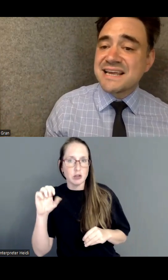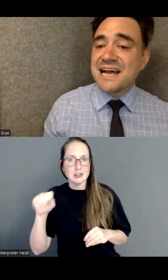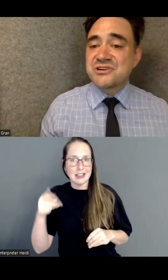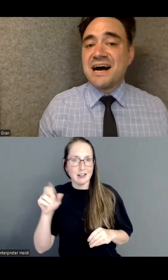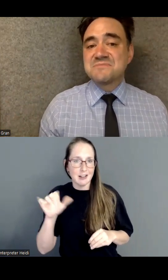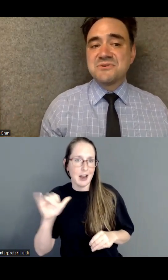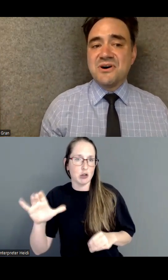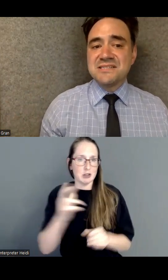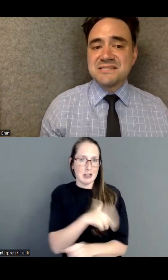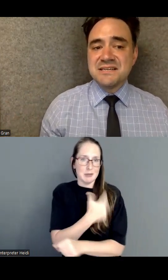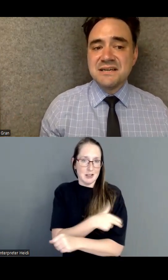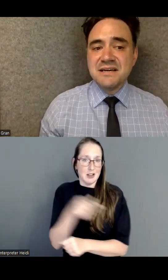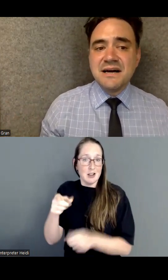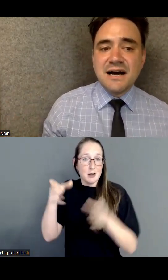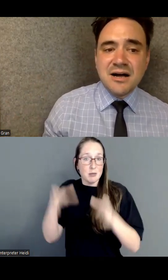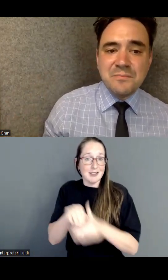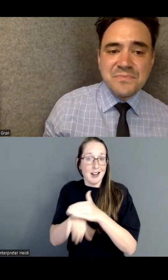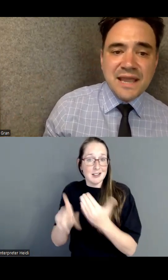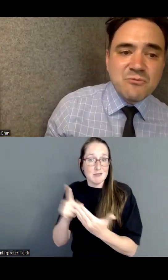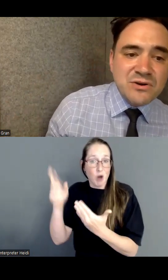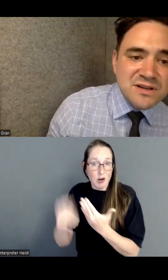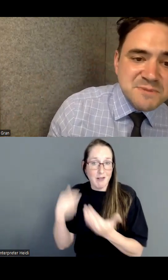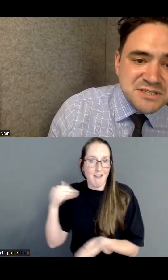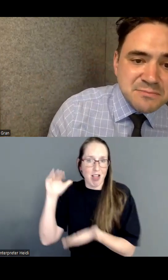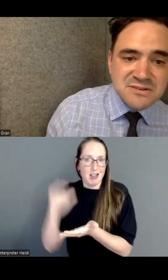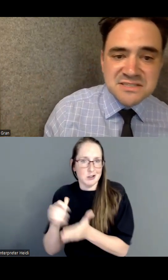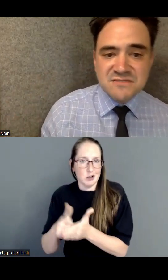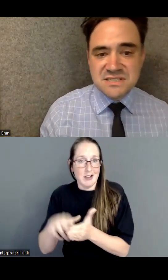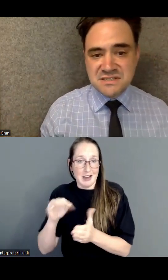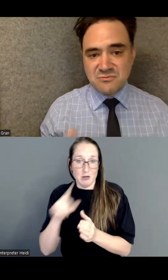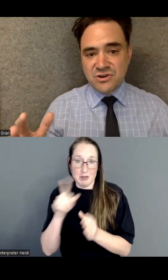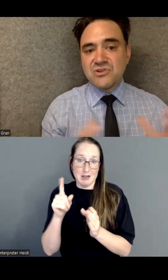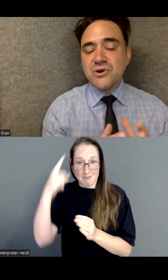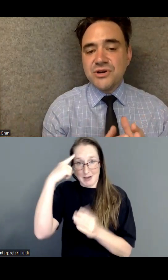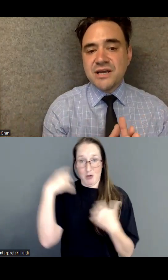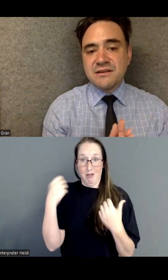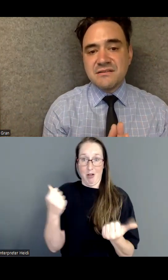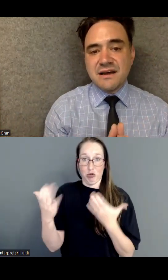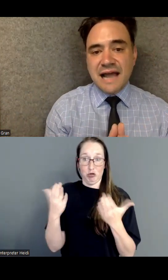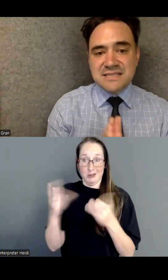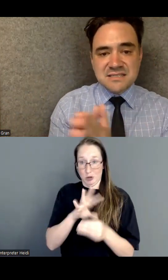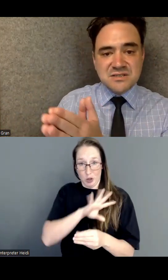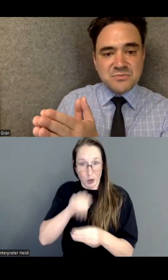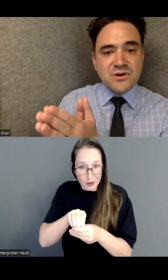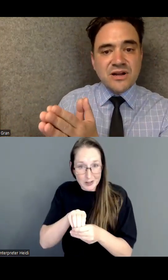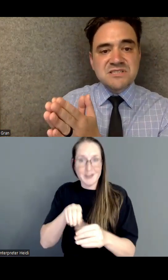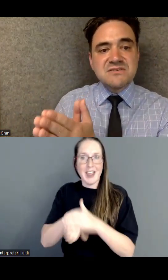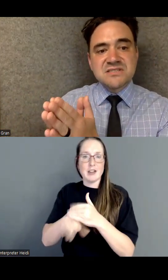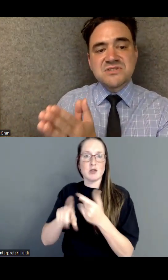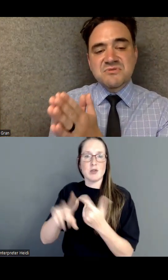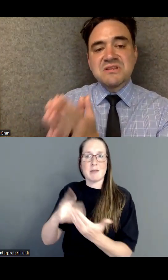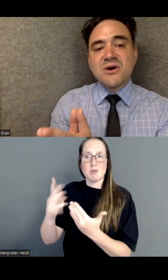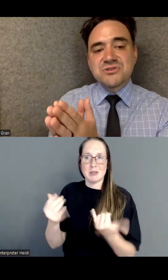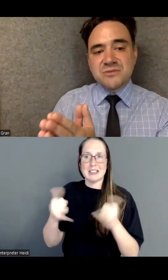lower psychiatric hospital costs. And when all specialty mental health services were included, access to the program